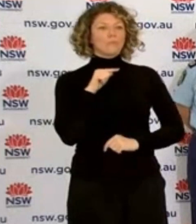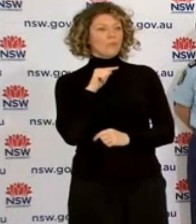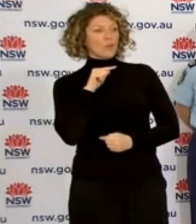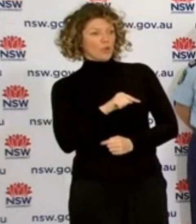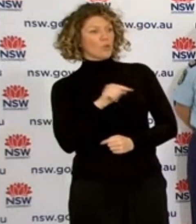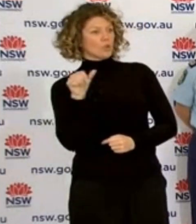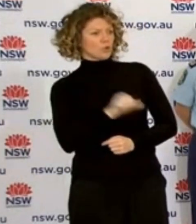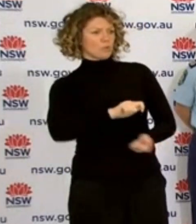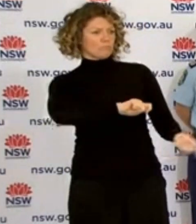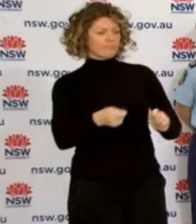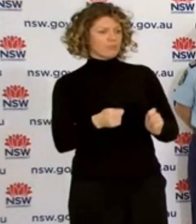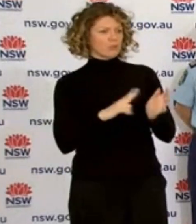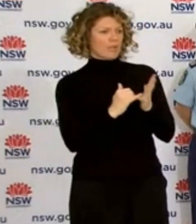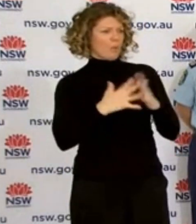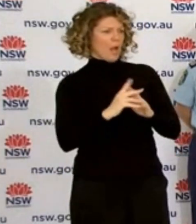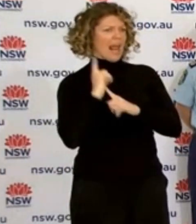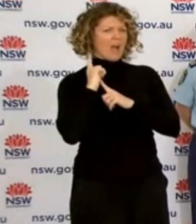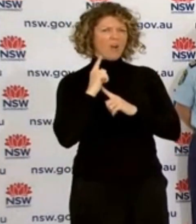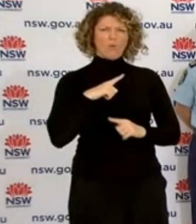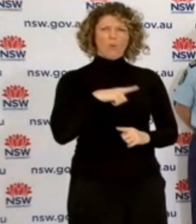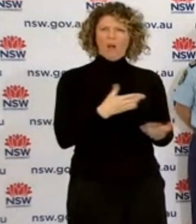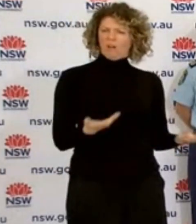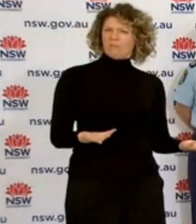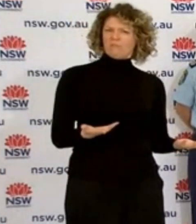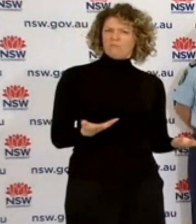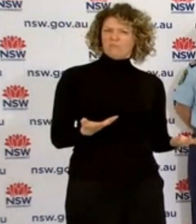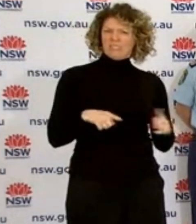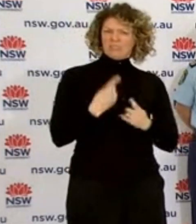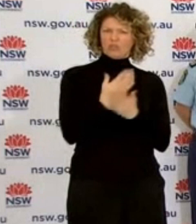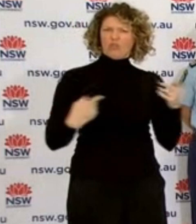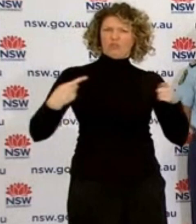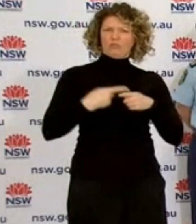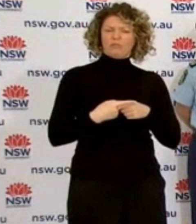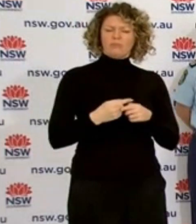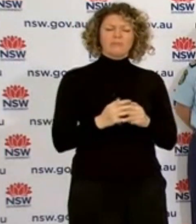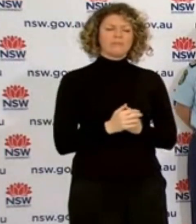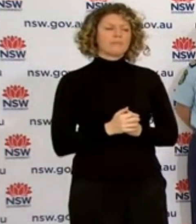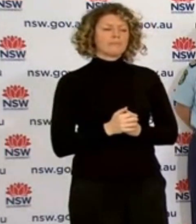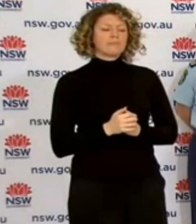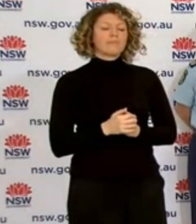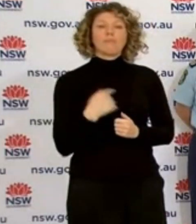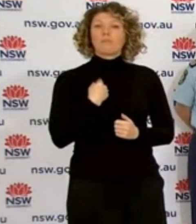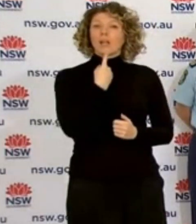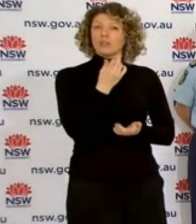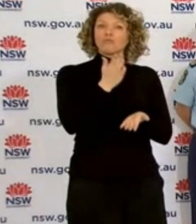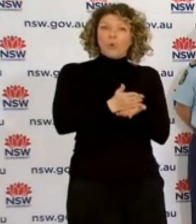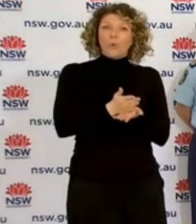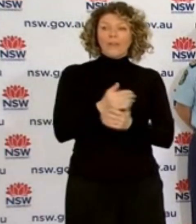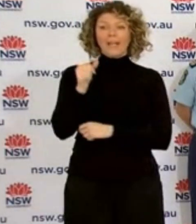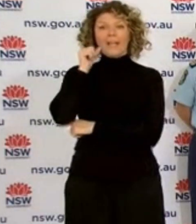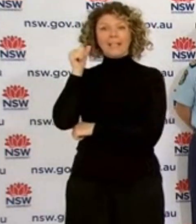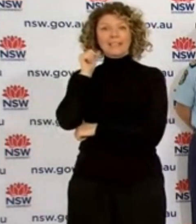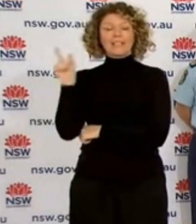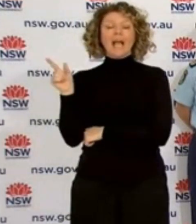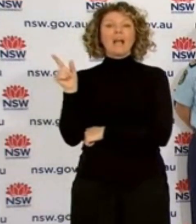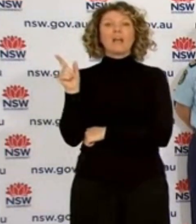absolute fact? Yesterday after the press conference, I went upstairs for a briefing with Dr. Chant. She provided me with additional advice. I shared that